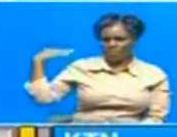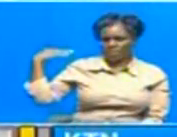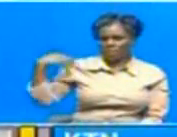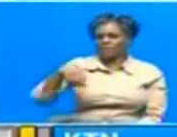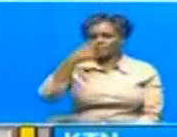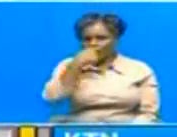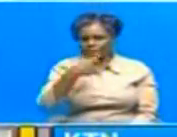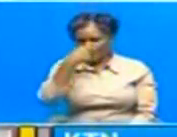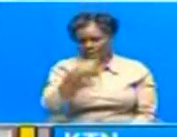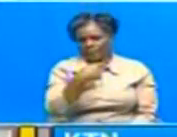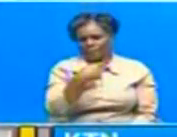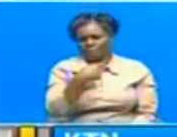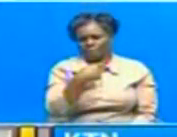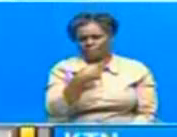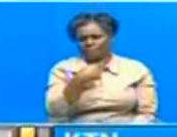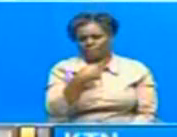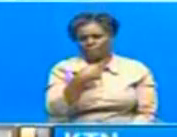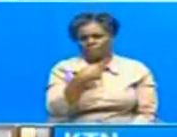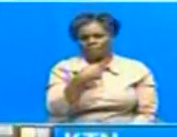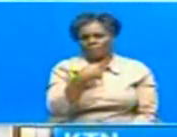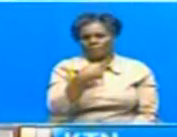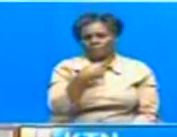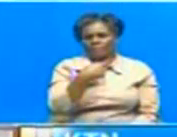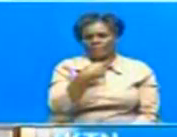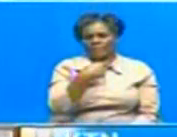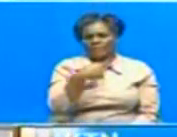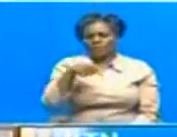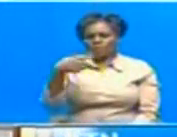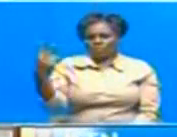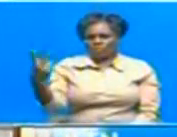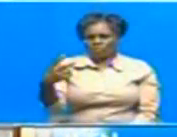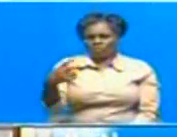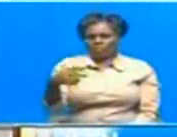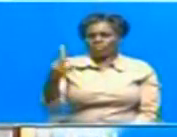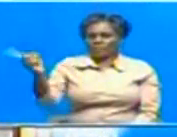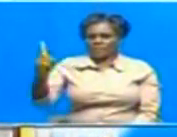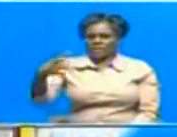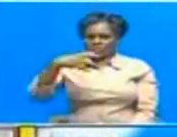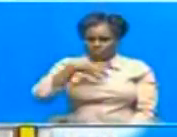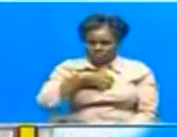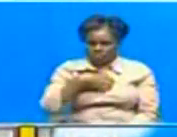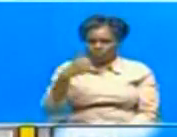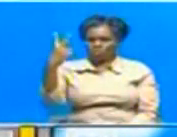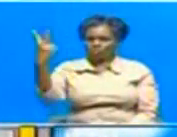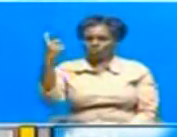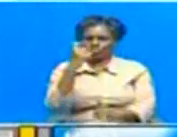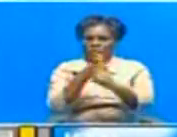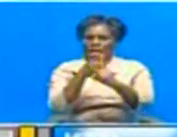President Mkapa. They went out, Mkapa retired because of the two-term